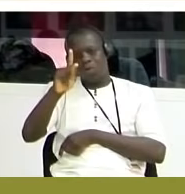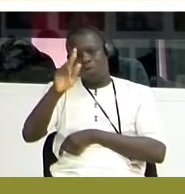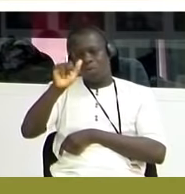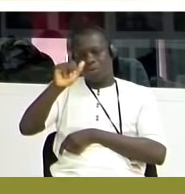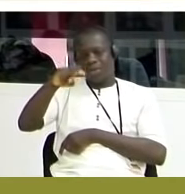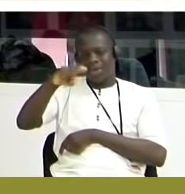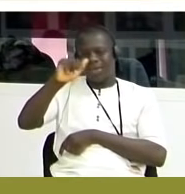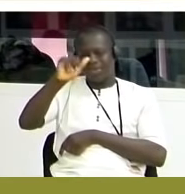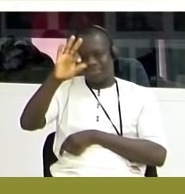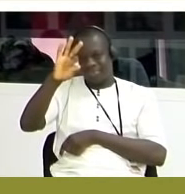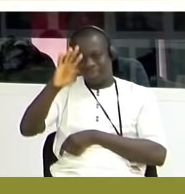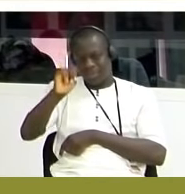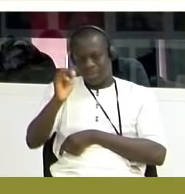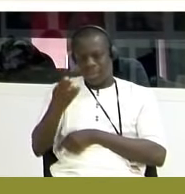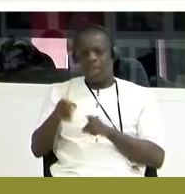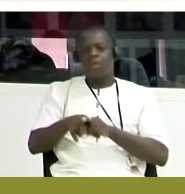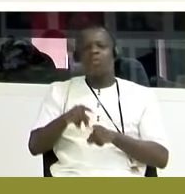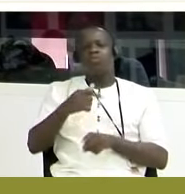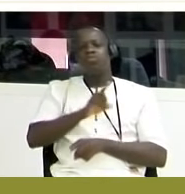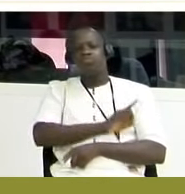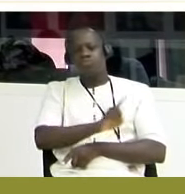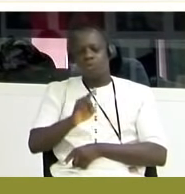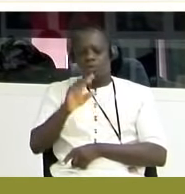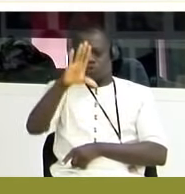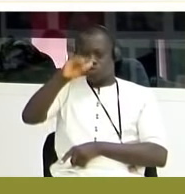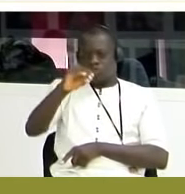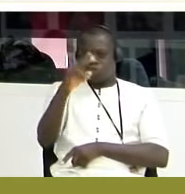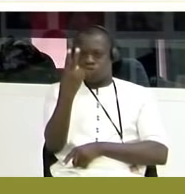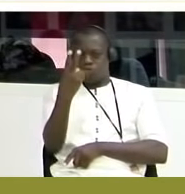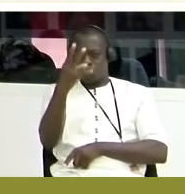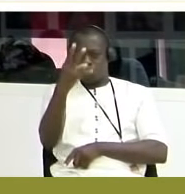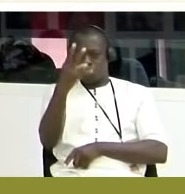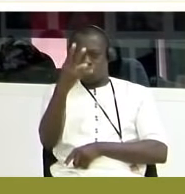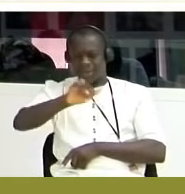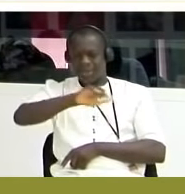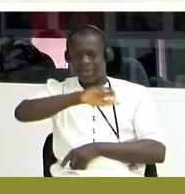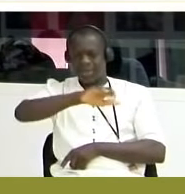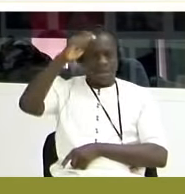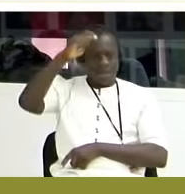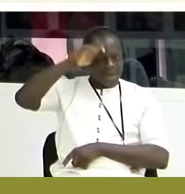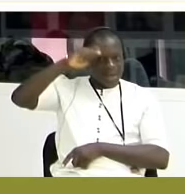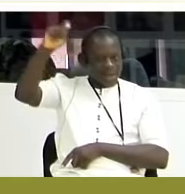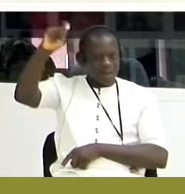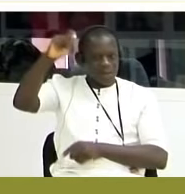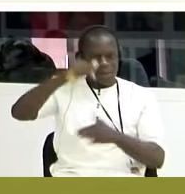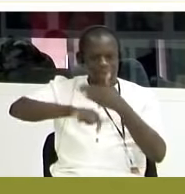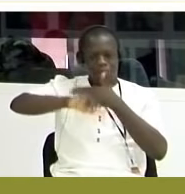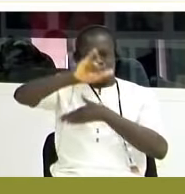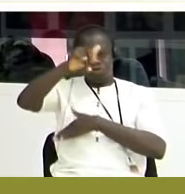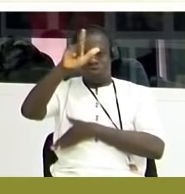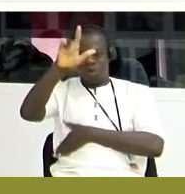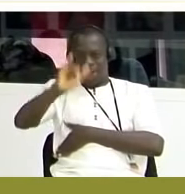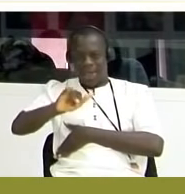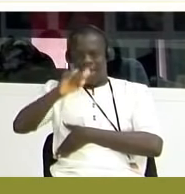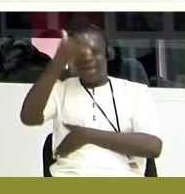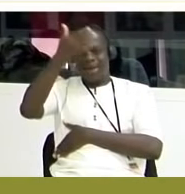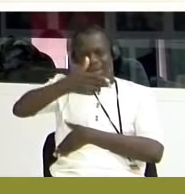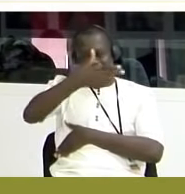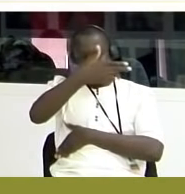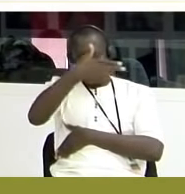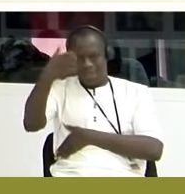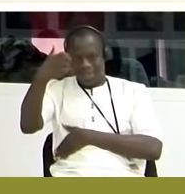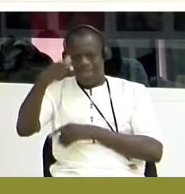2 years course and graduated in July 1990 as second lieutenant.